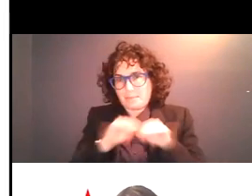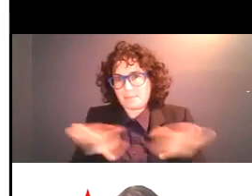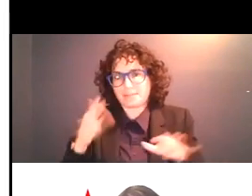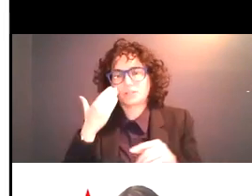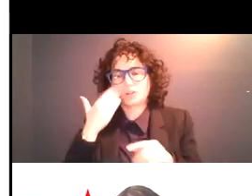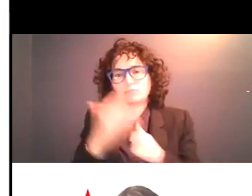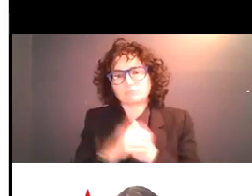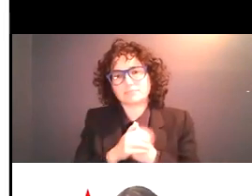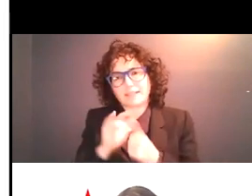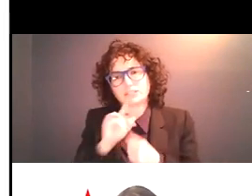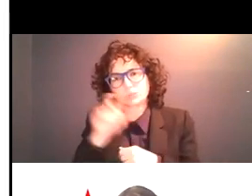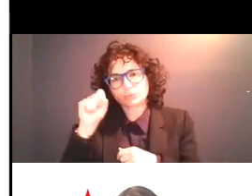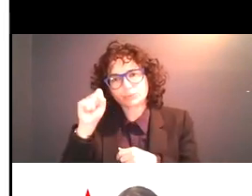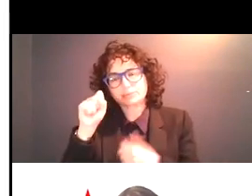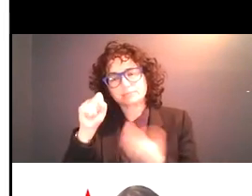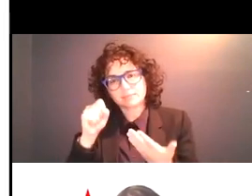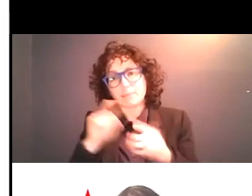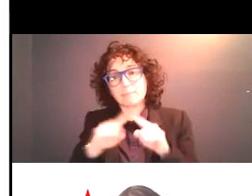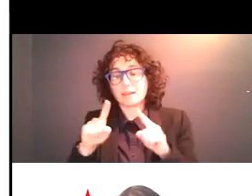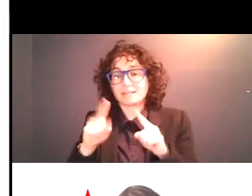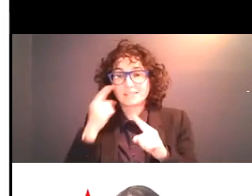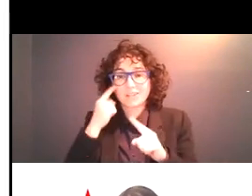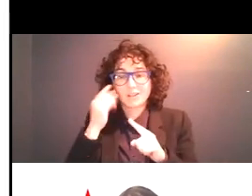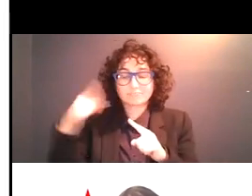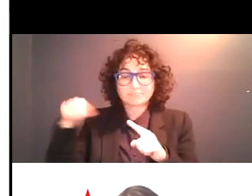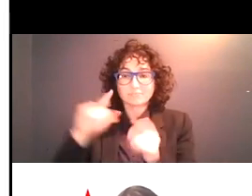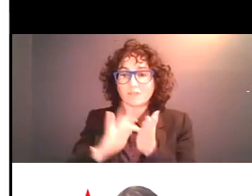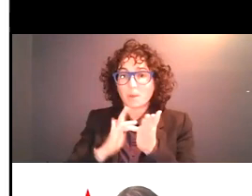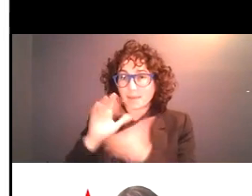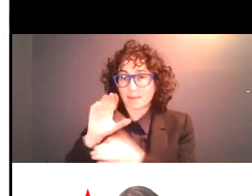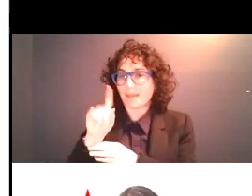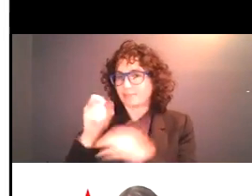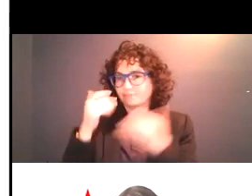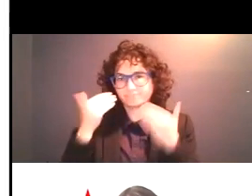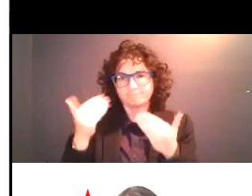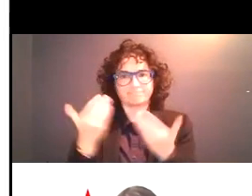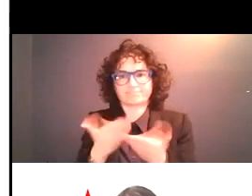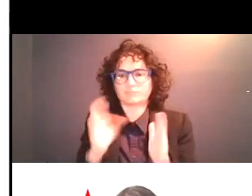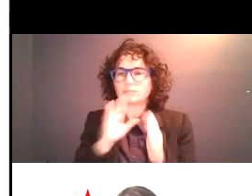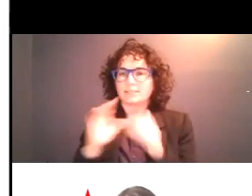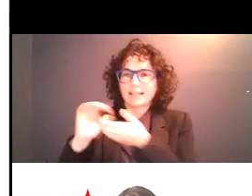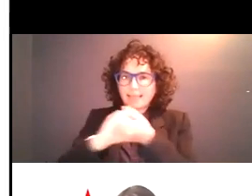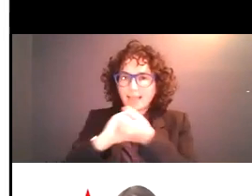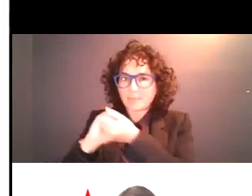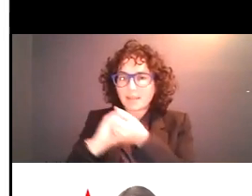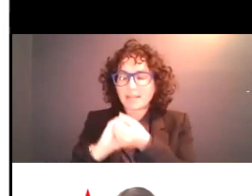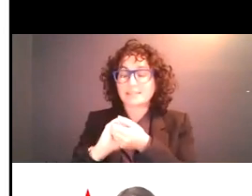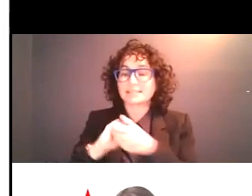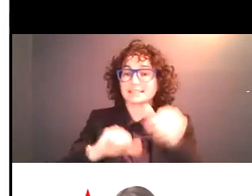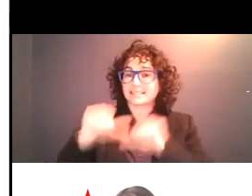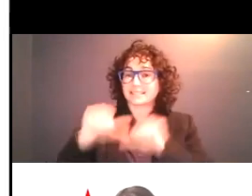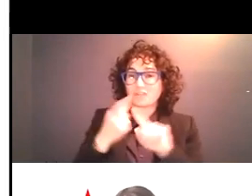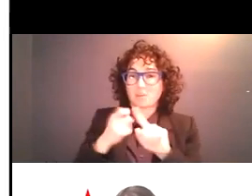is. So it opened their doors. These pharmaceutical companies had to open the doors to collaborate among scientists from